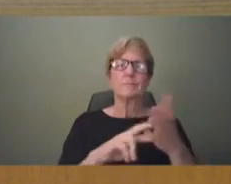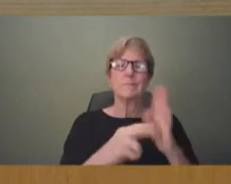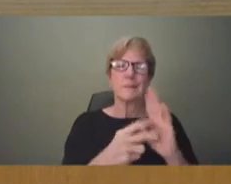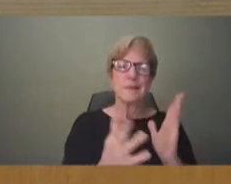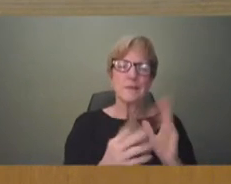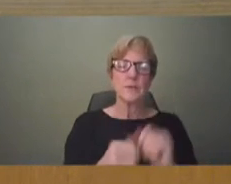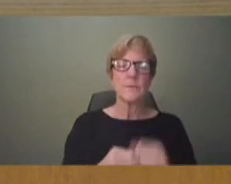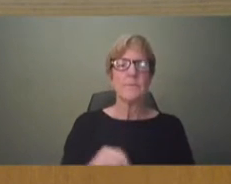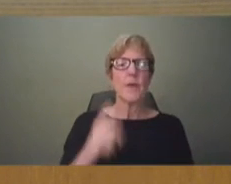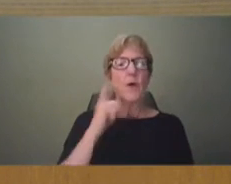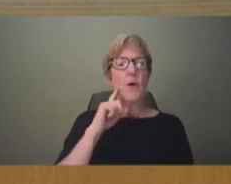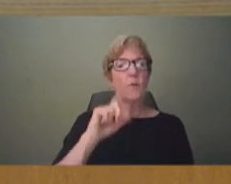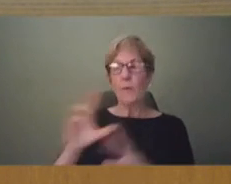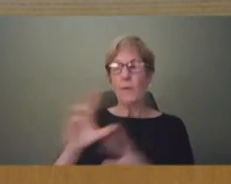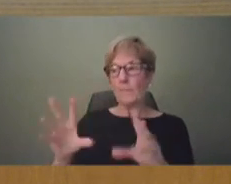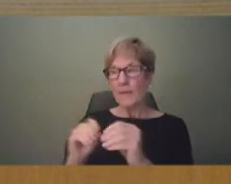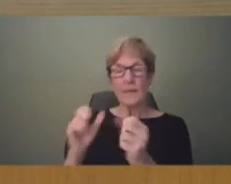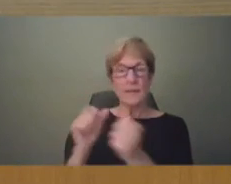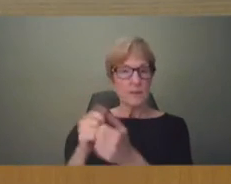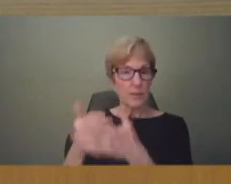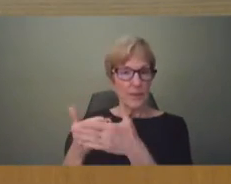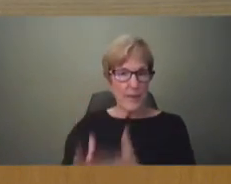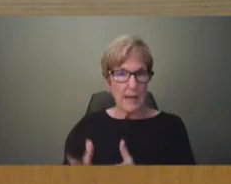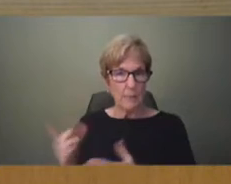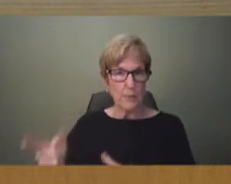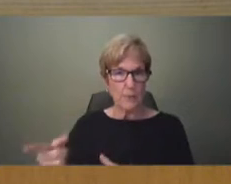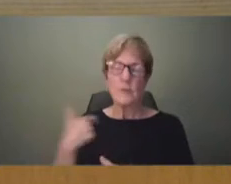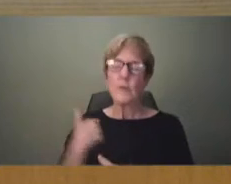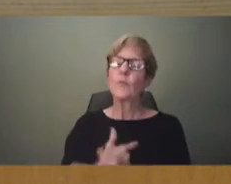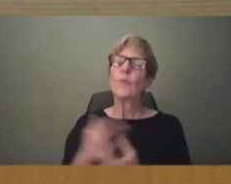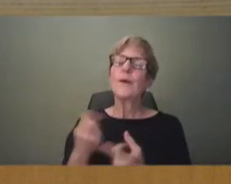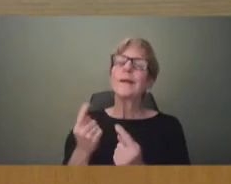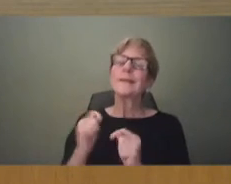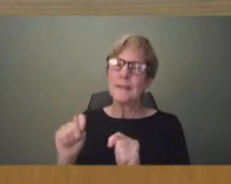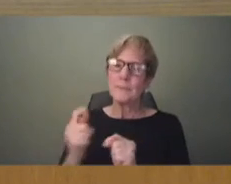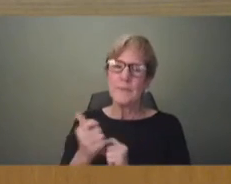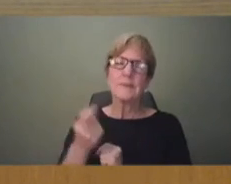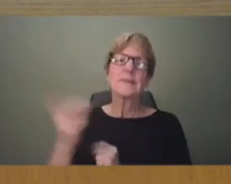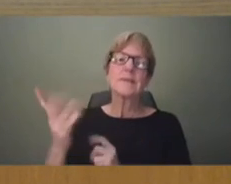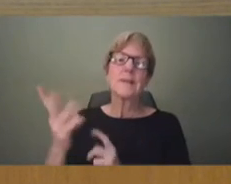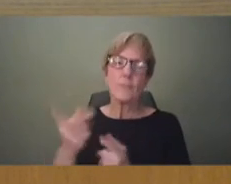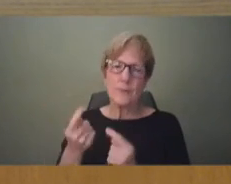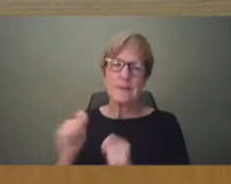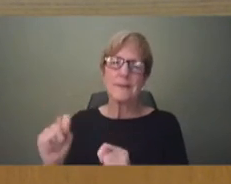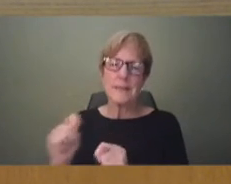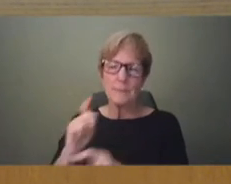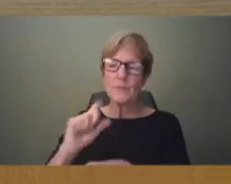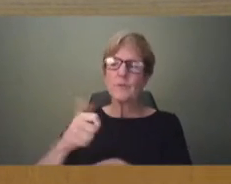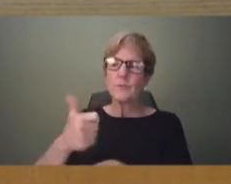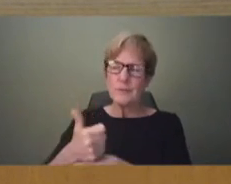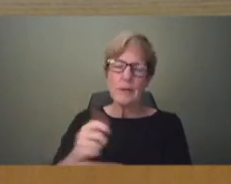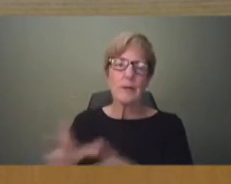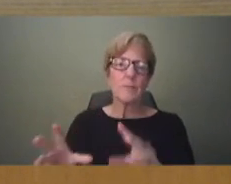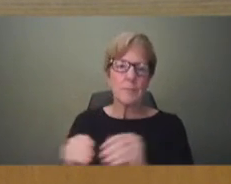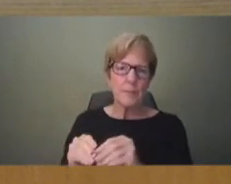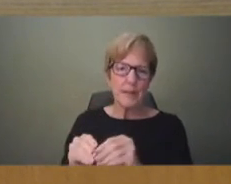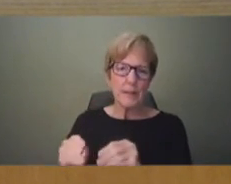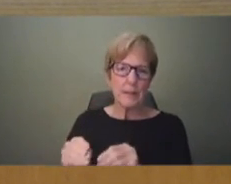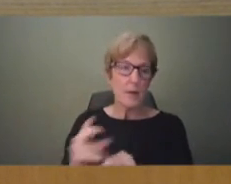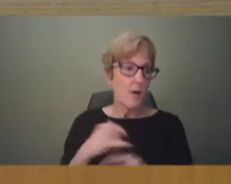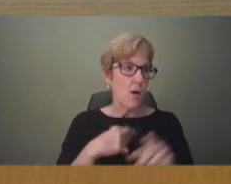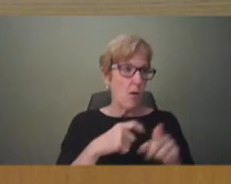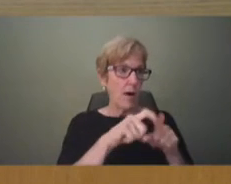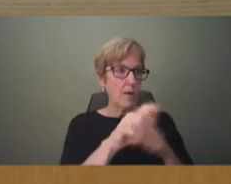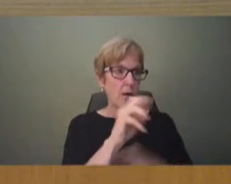up meetings with the neighborhood we made attempts several attempts to actually set up a meeting actually I called Mr